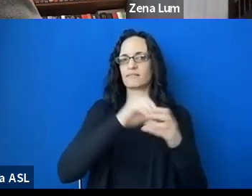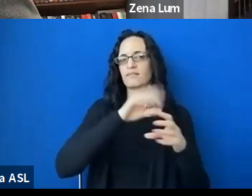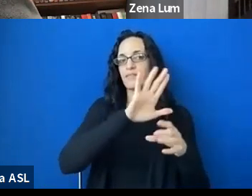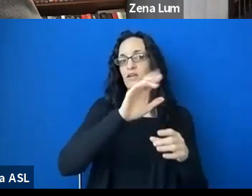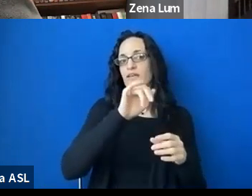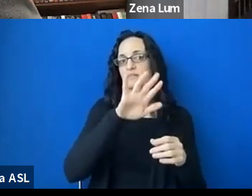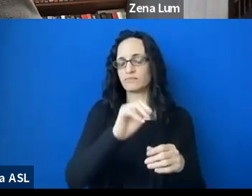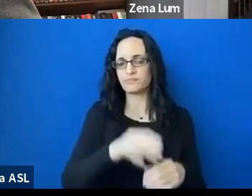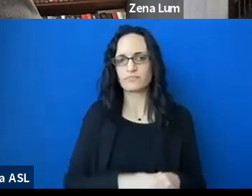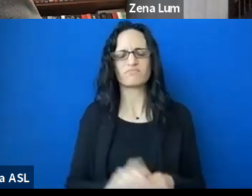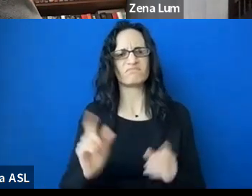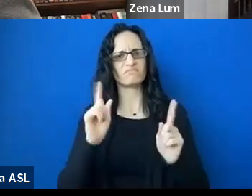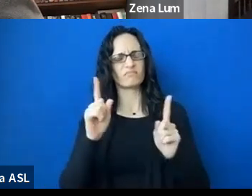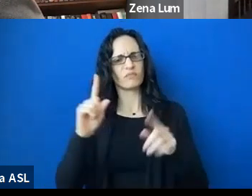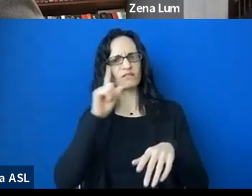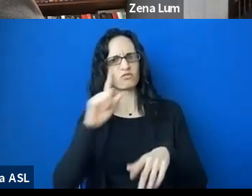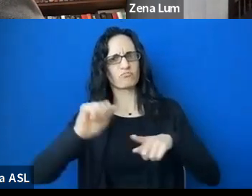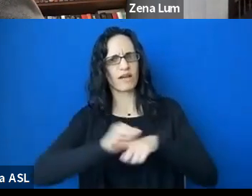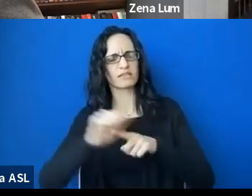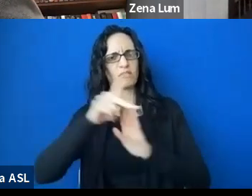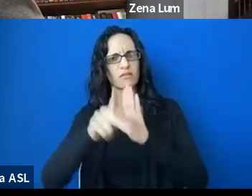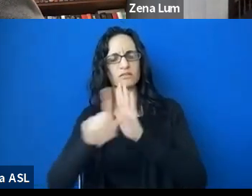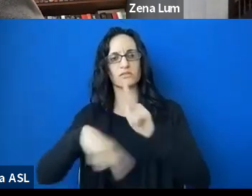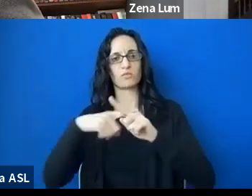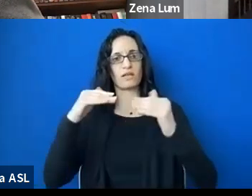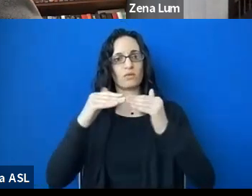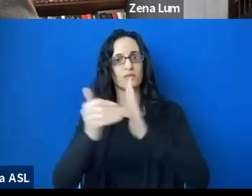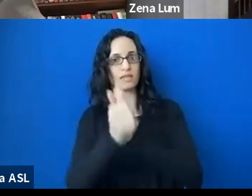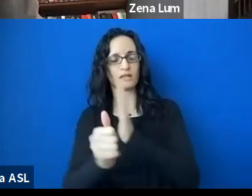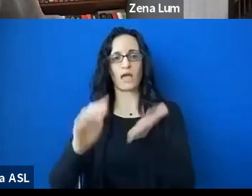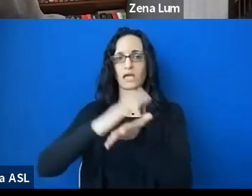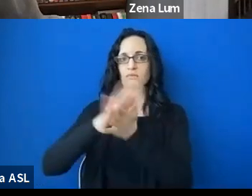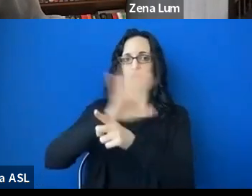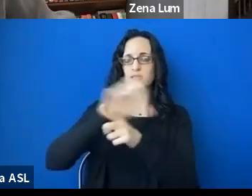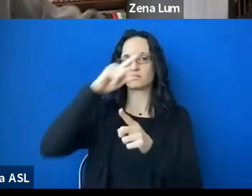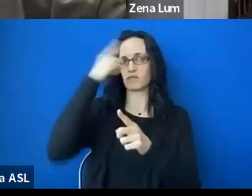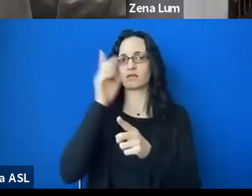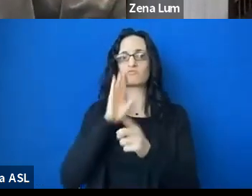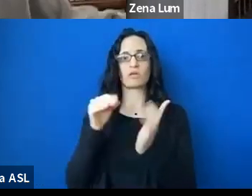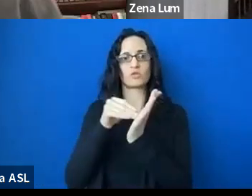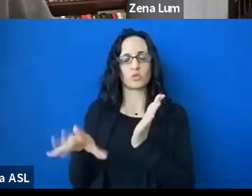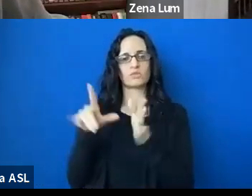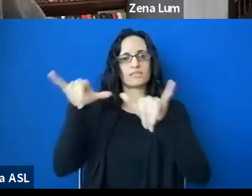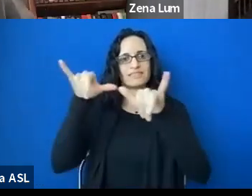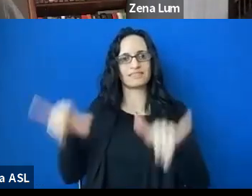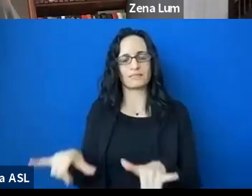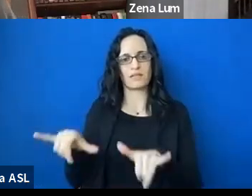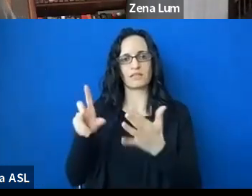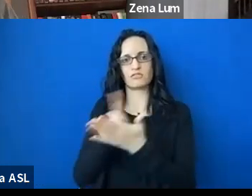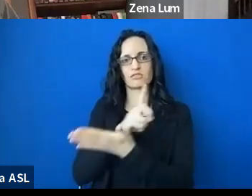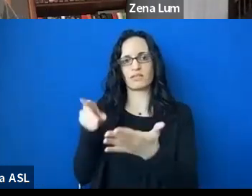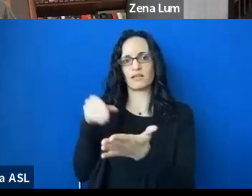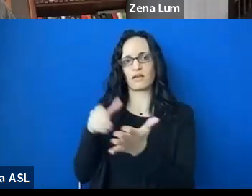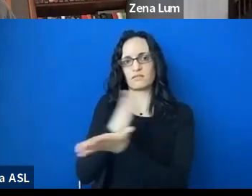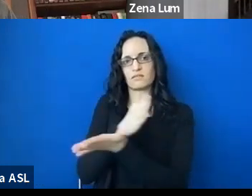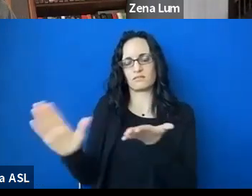admissions policies and practices when equally talented and academically excellent Black and Brown students were systematically discriminated against